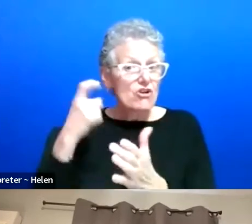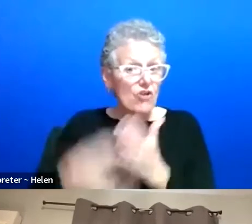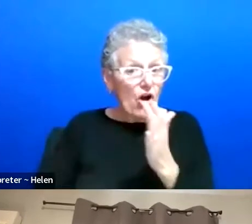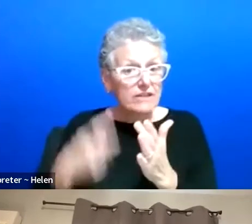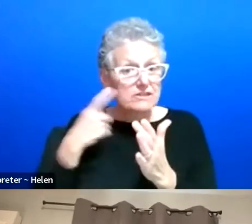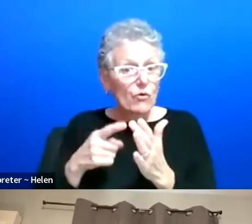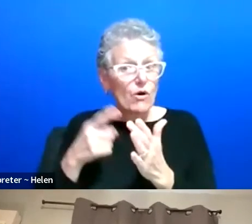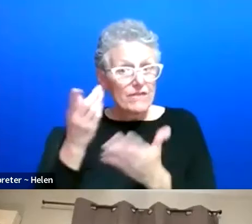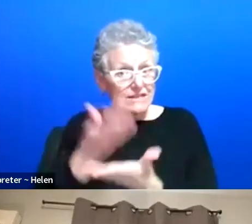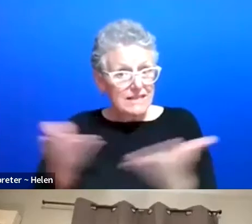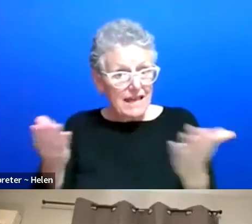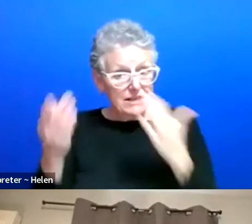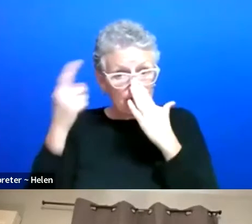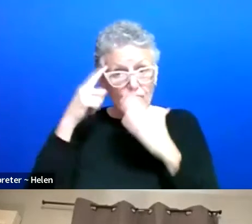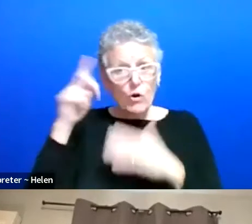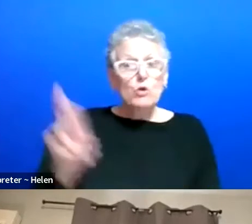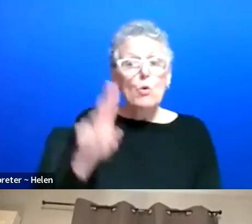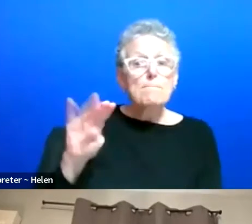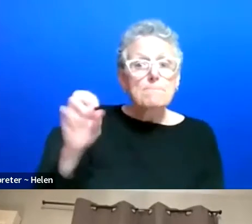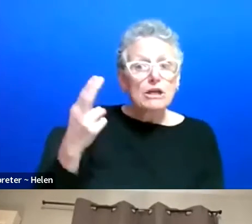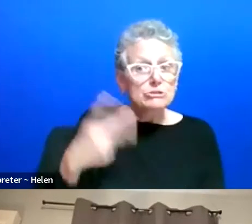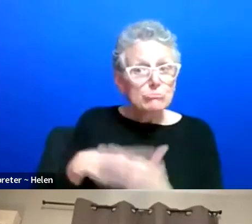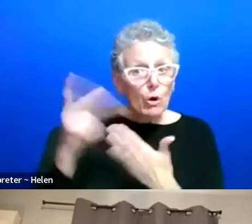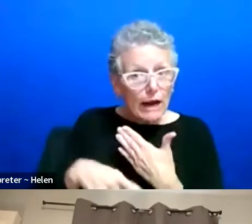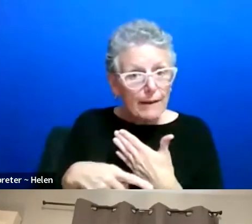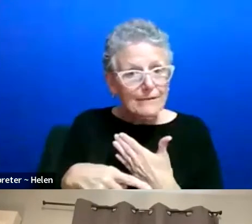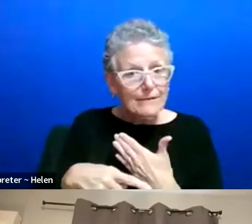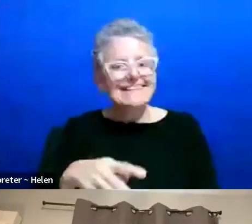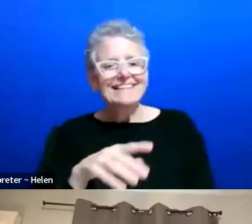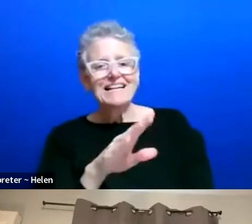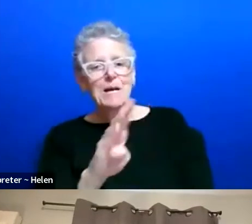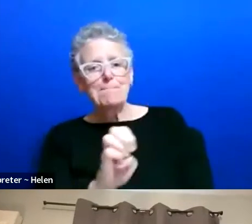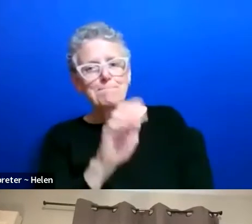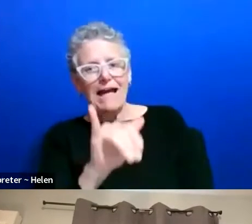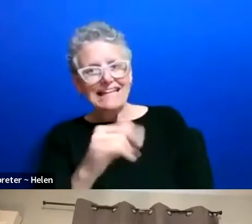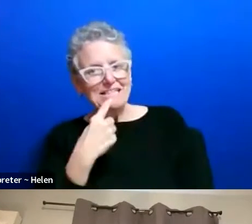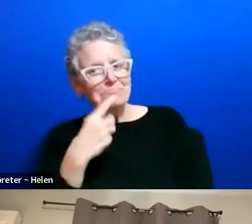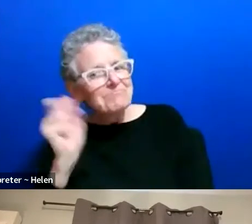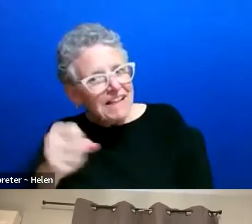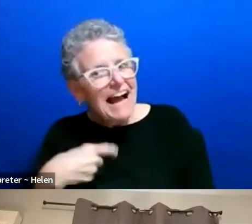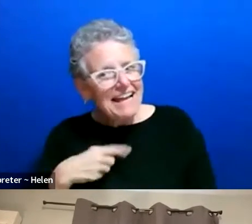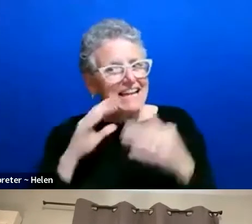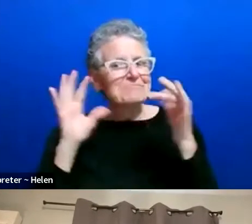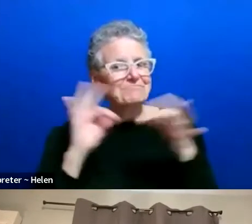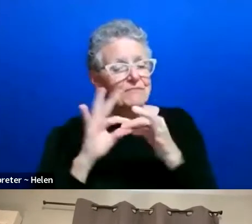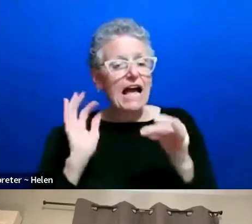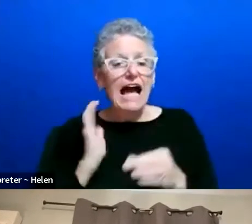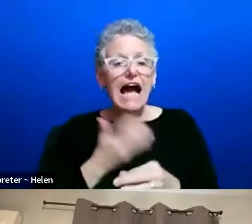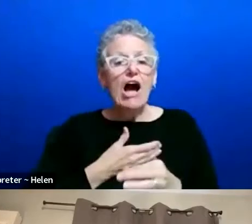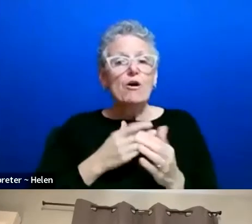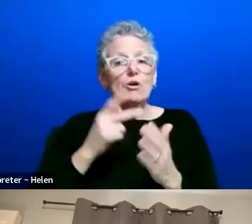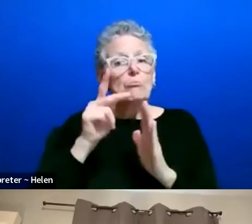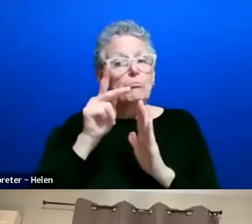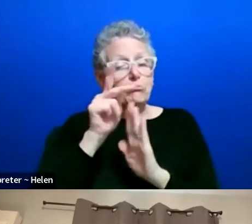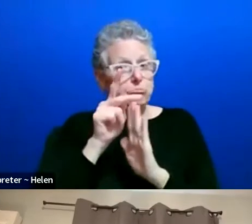of UMISH's program. Yeah, I can jump in on that. Our program is completely donor funded.